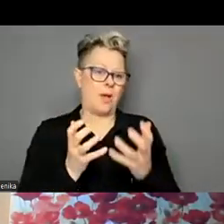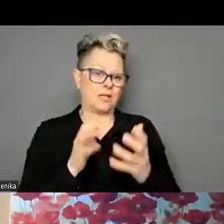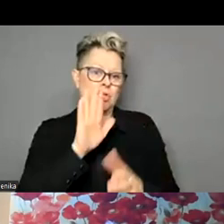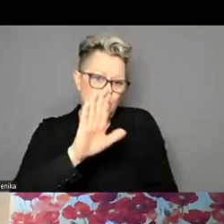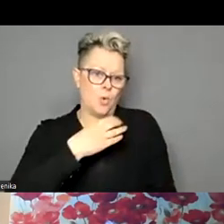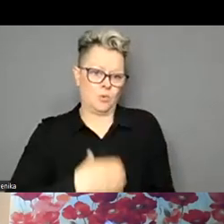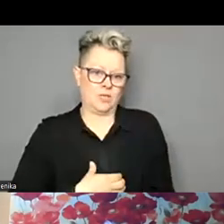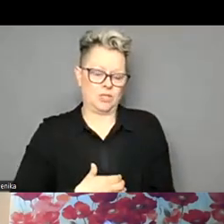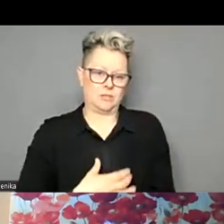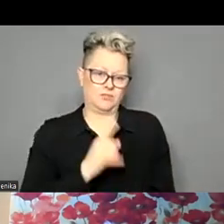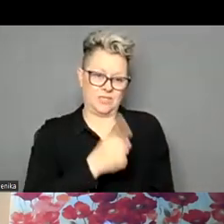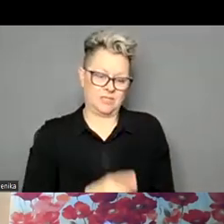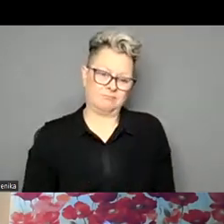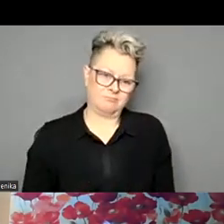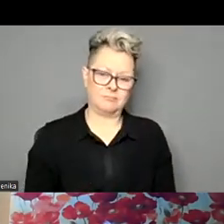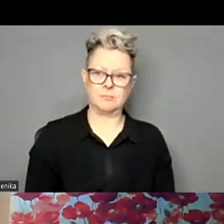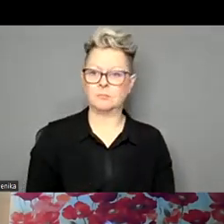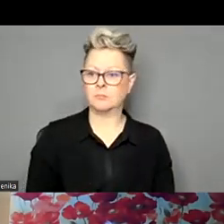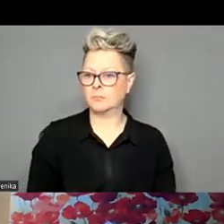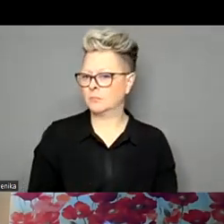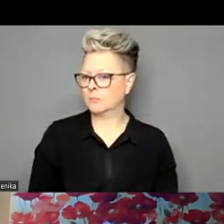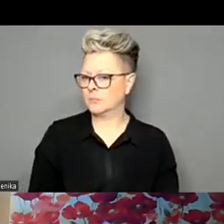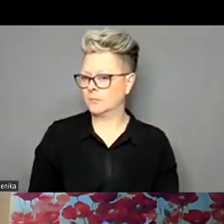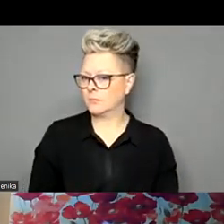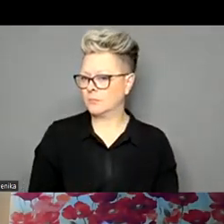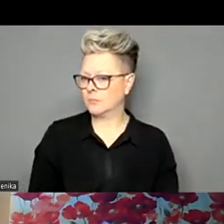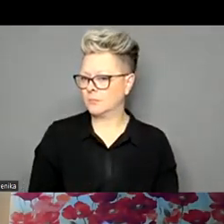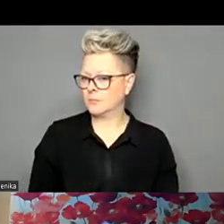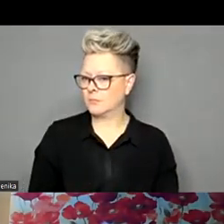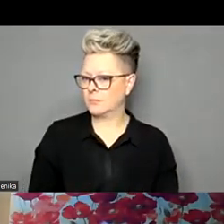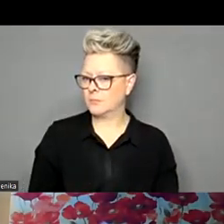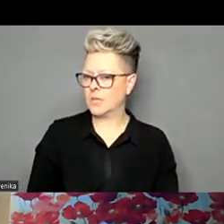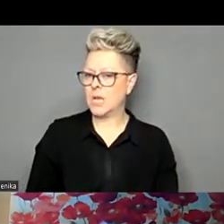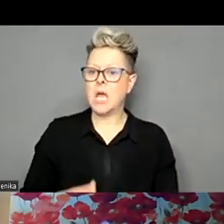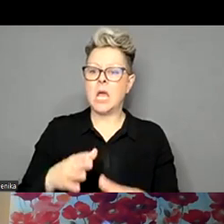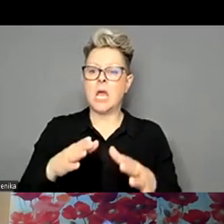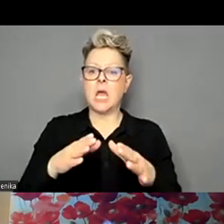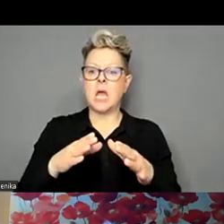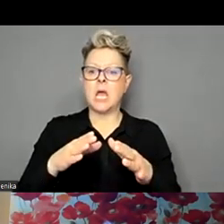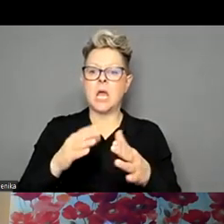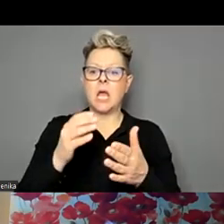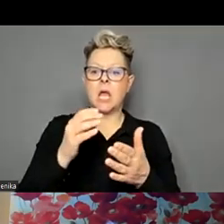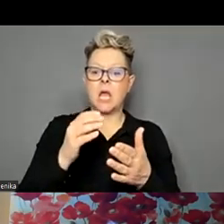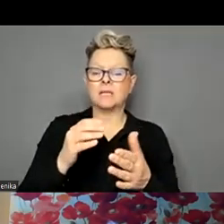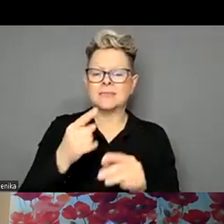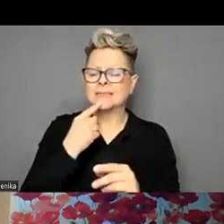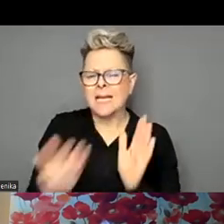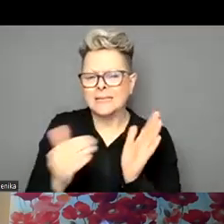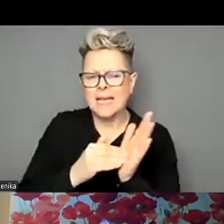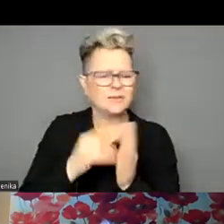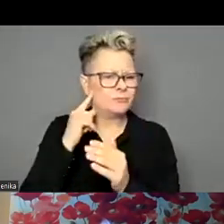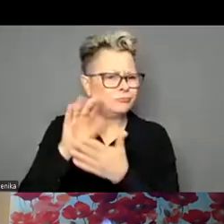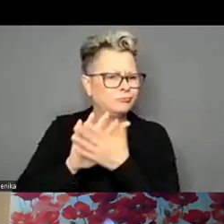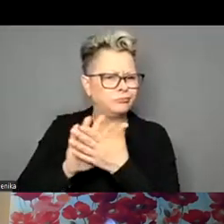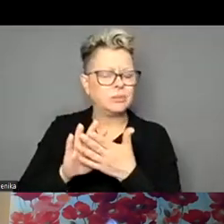Okay. And our credit card balance is erased upon death, i.e. life insured. Sorry, could you say that again? Our